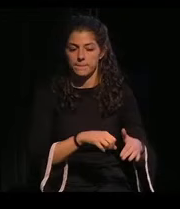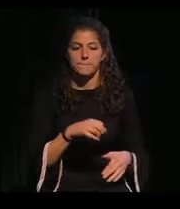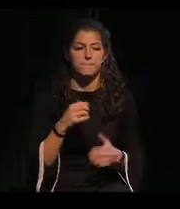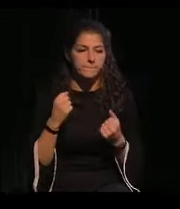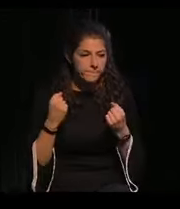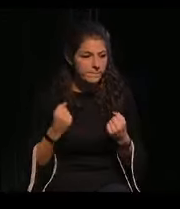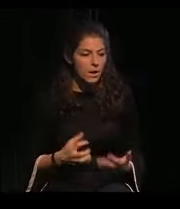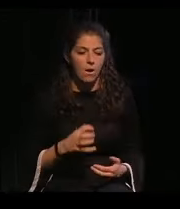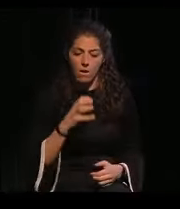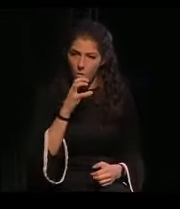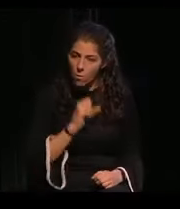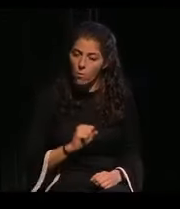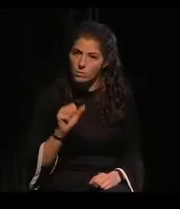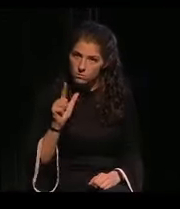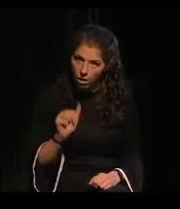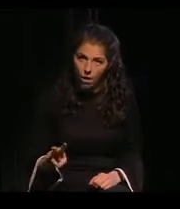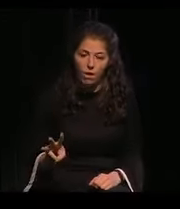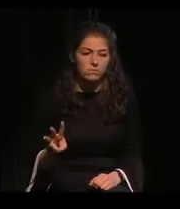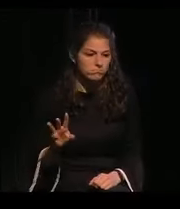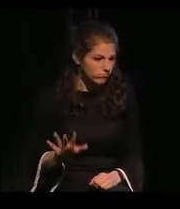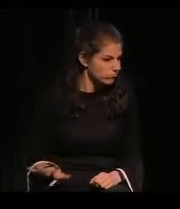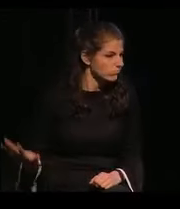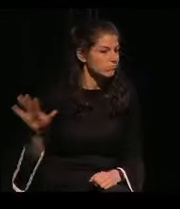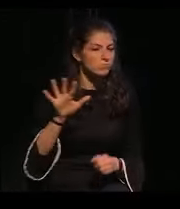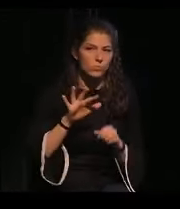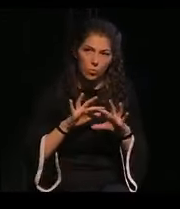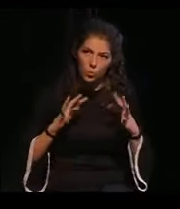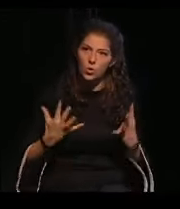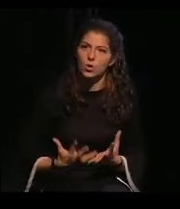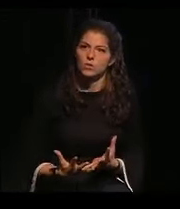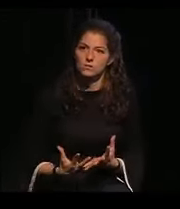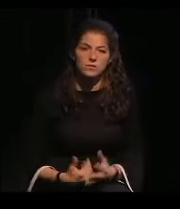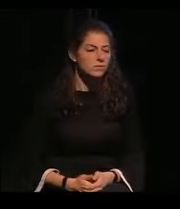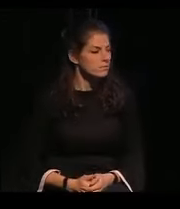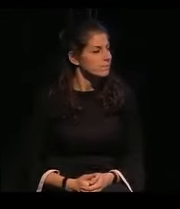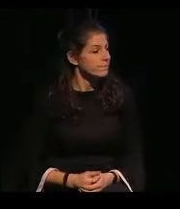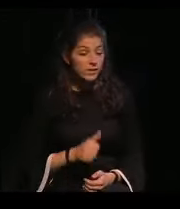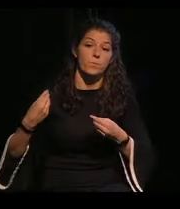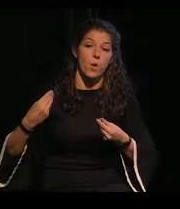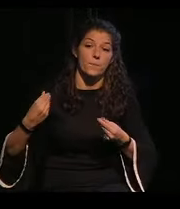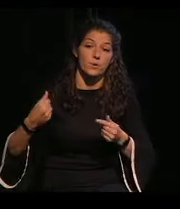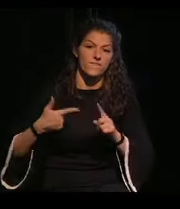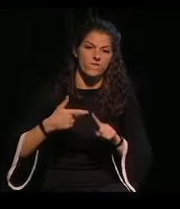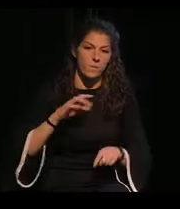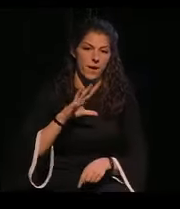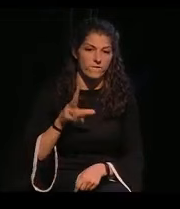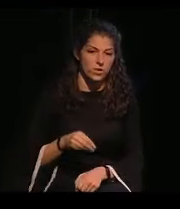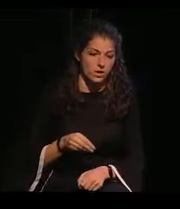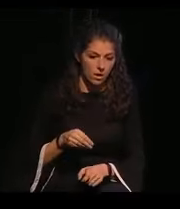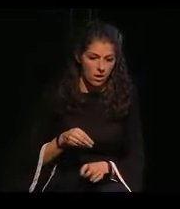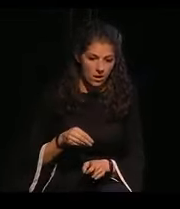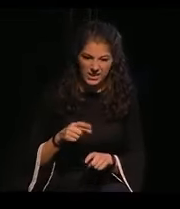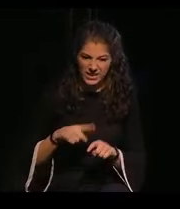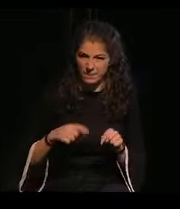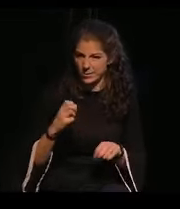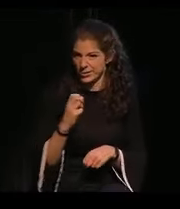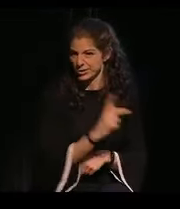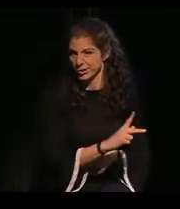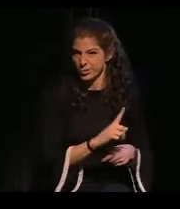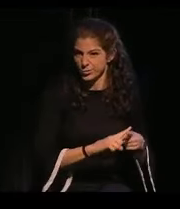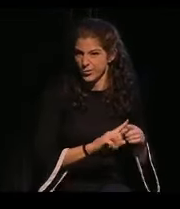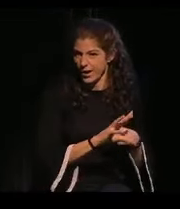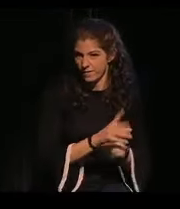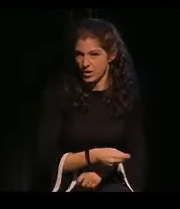many outdated laws around the world, not just Africa, from being returned to Africa.